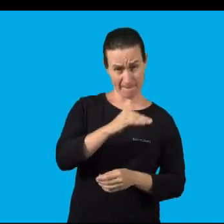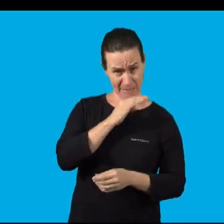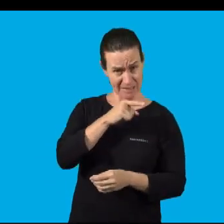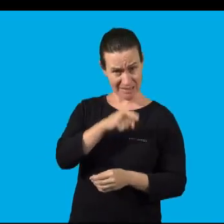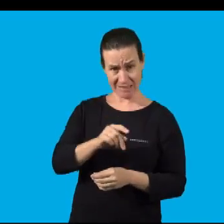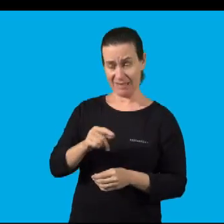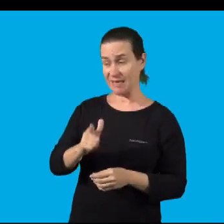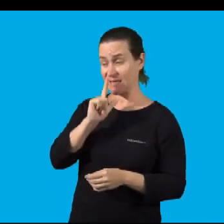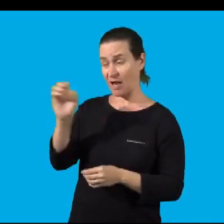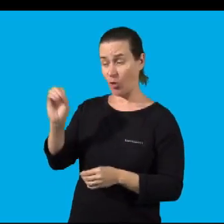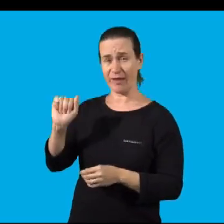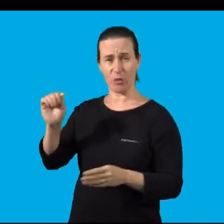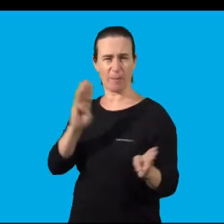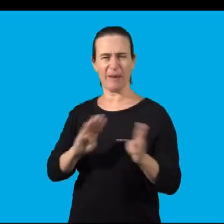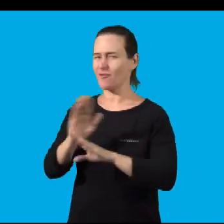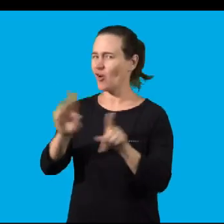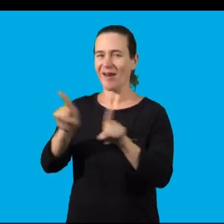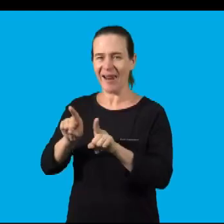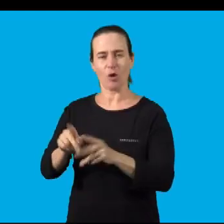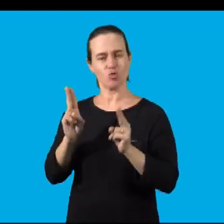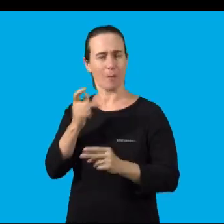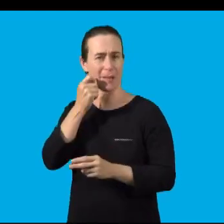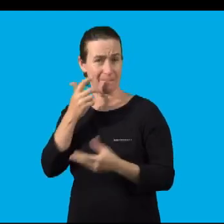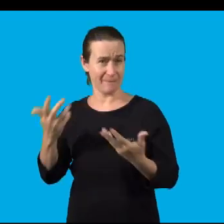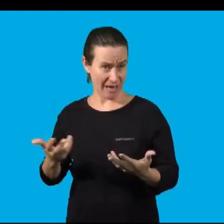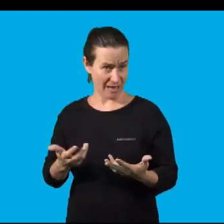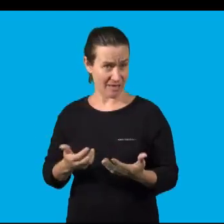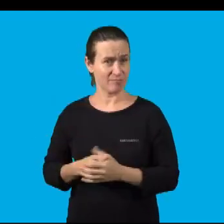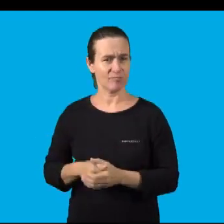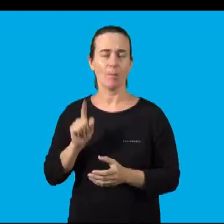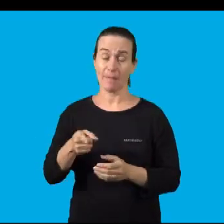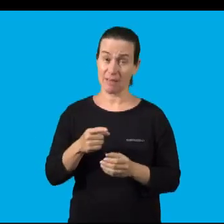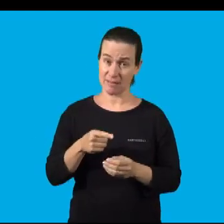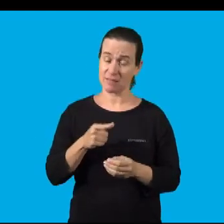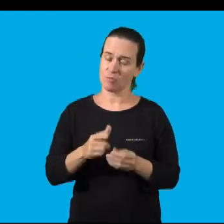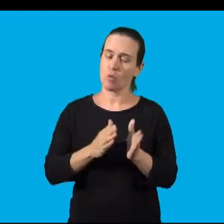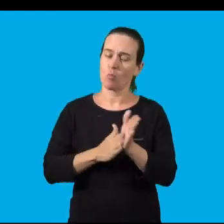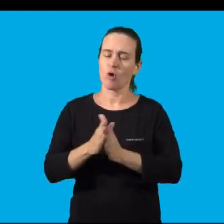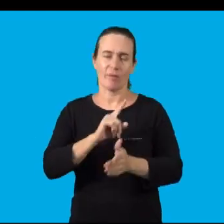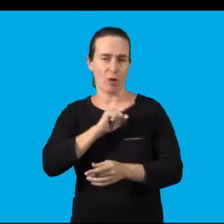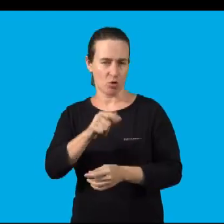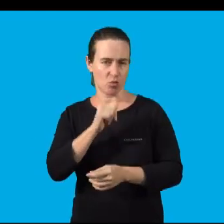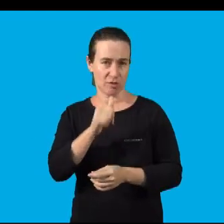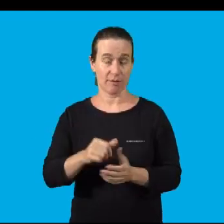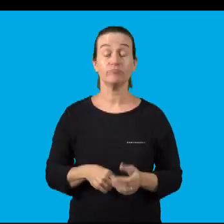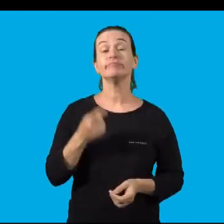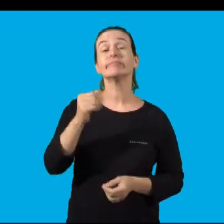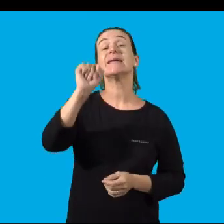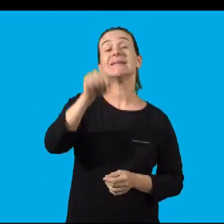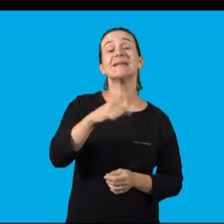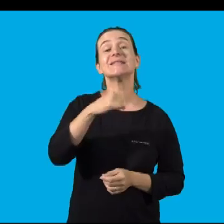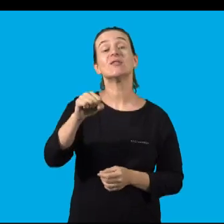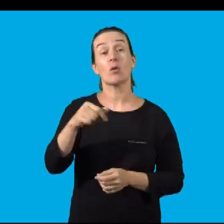unmanly at this point in the play justified? Motivate your response. So you will not be credited for